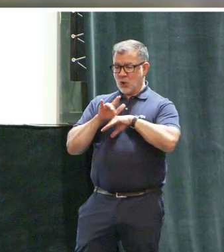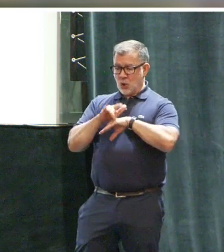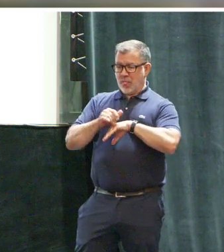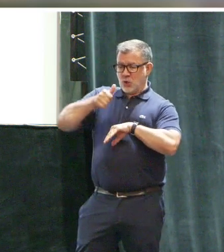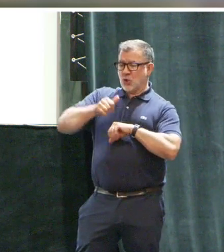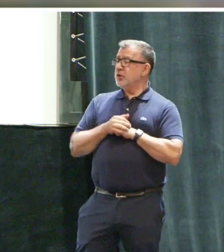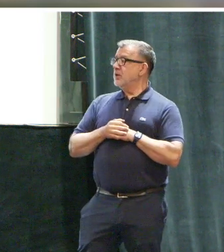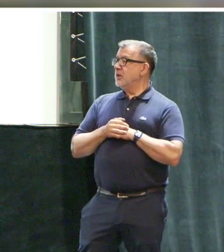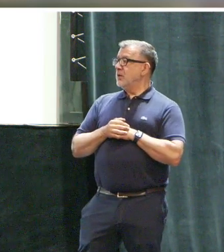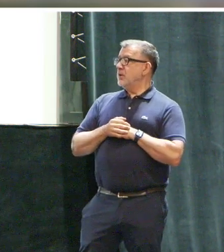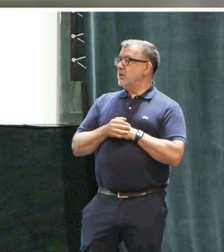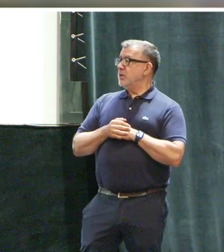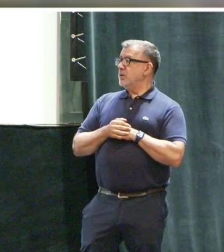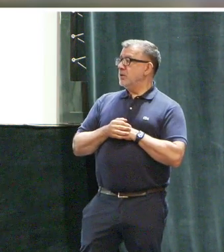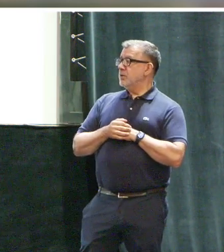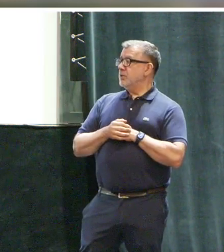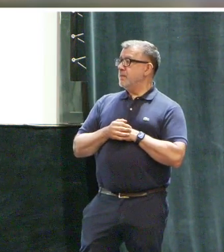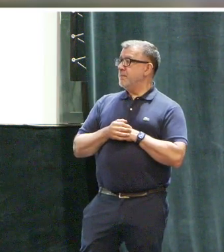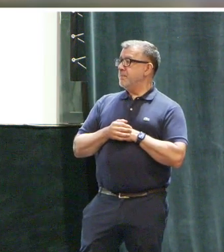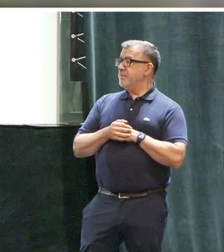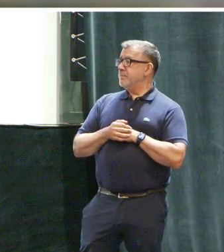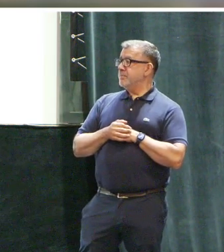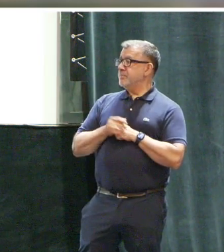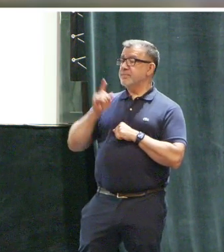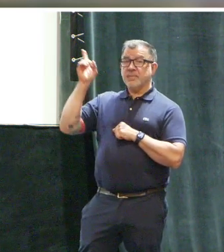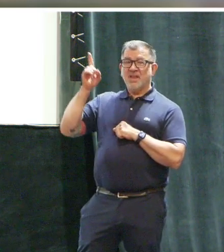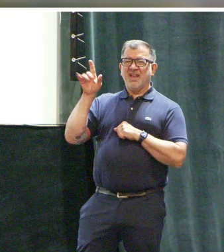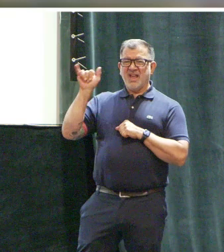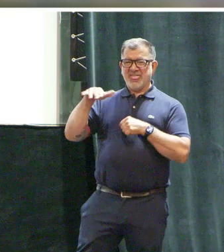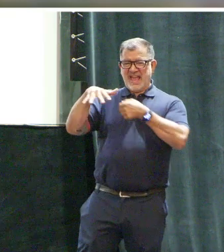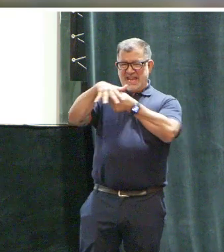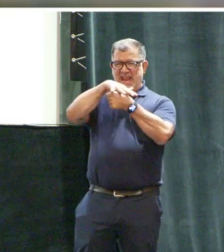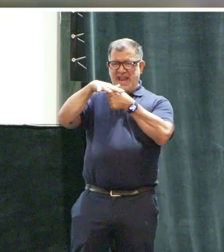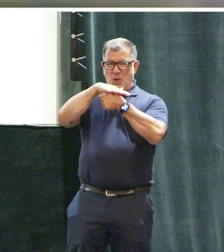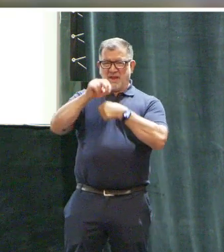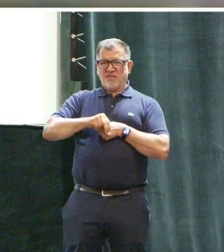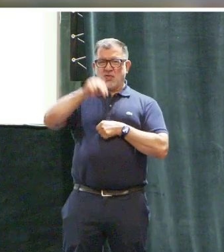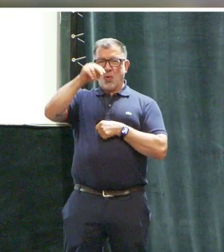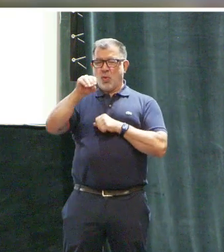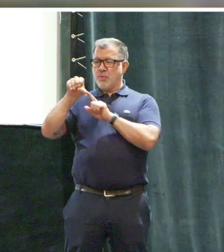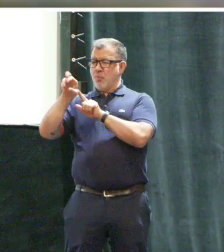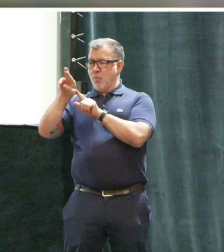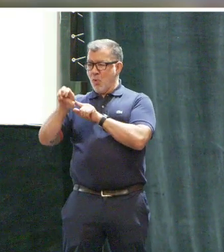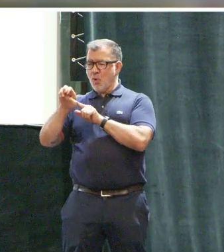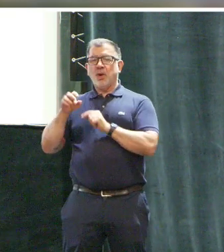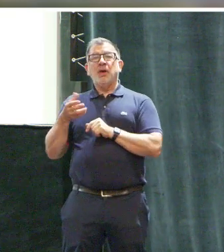but just taking a look at this block of Northmore, we have discussed previously